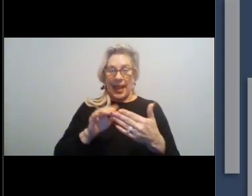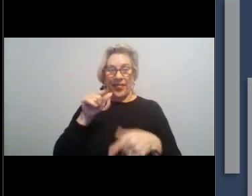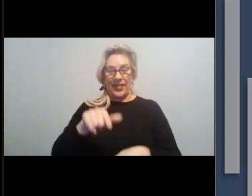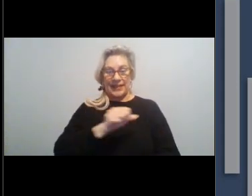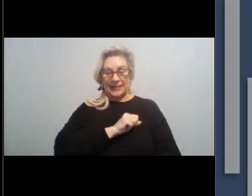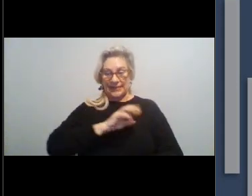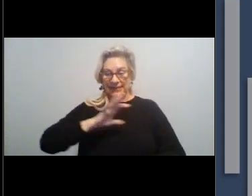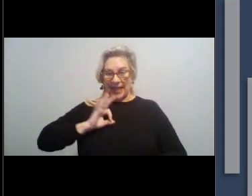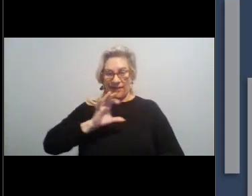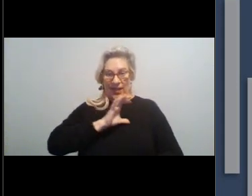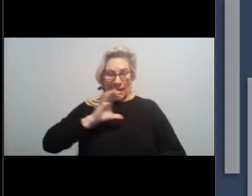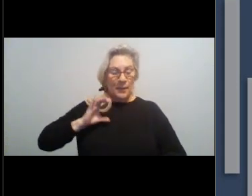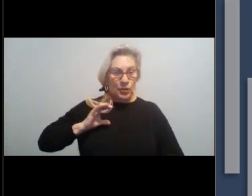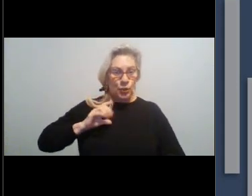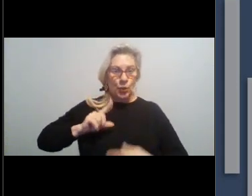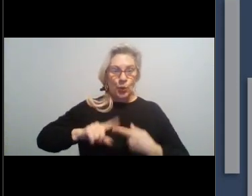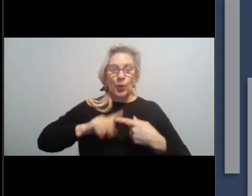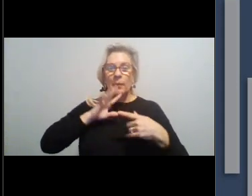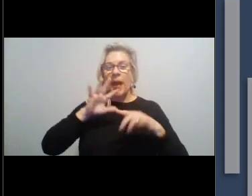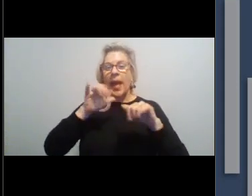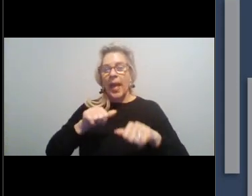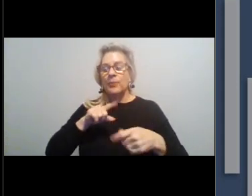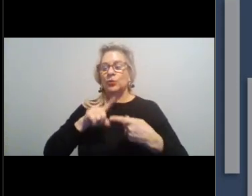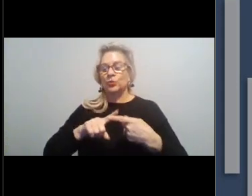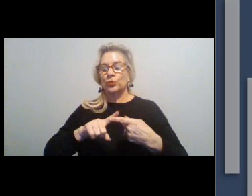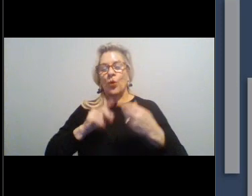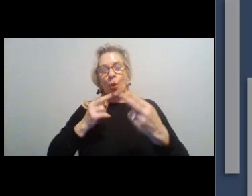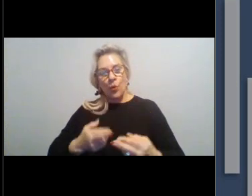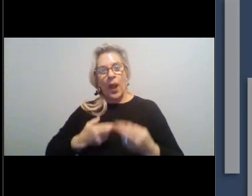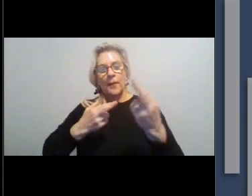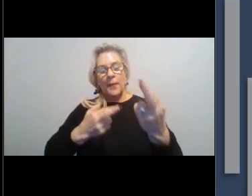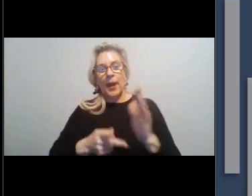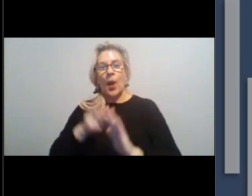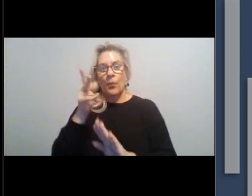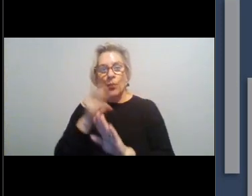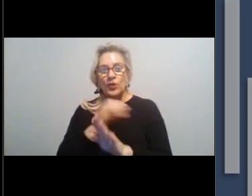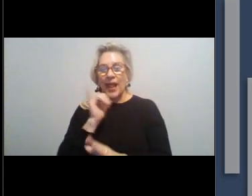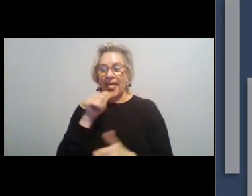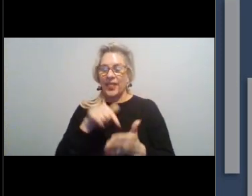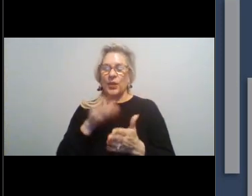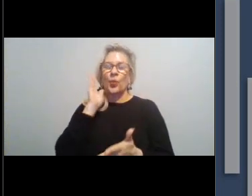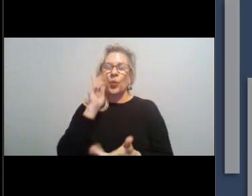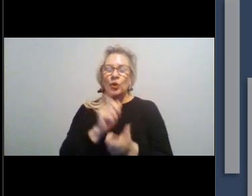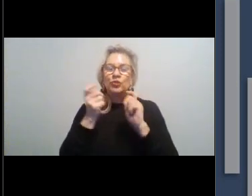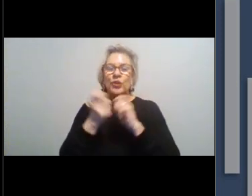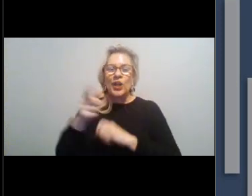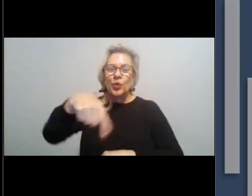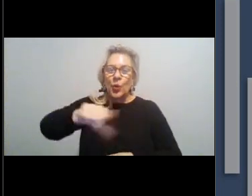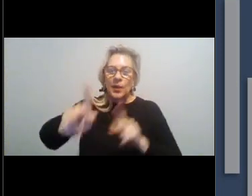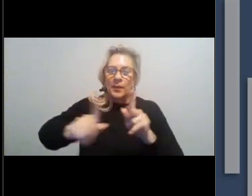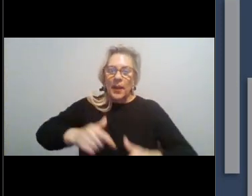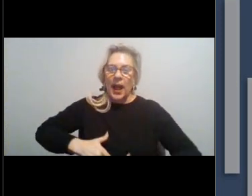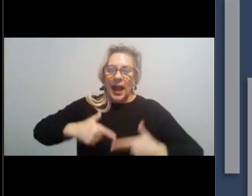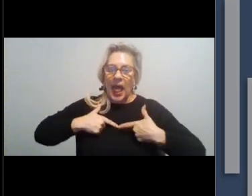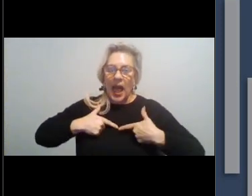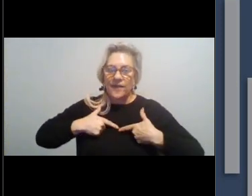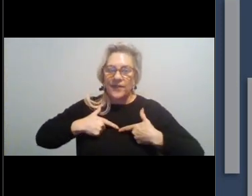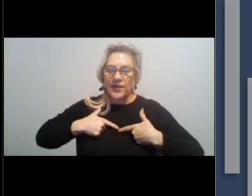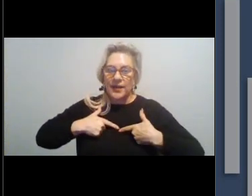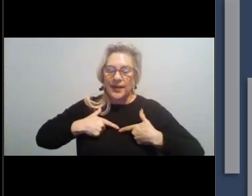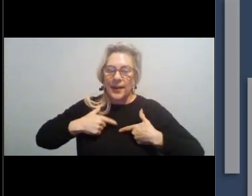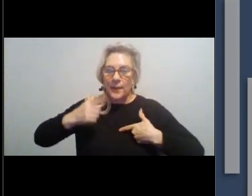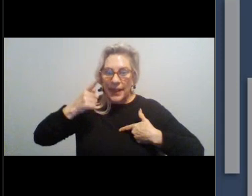this staff to be able to recommend a project like this is going to change those people's lives, because they do